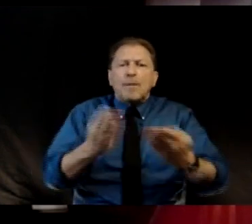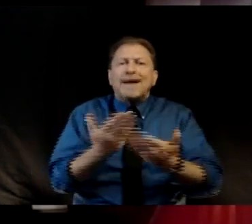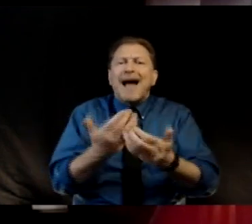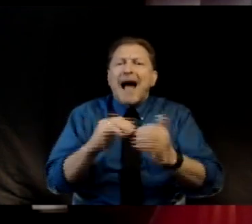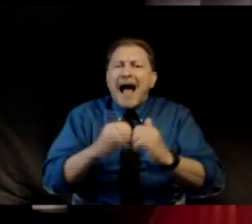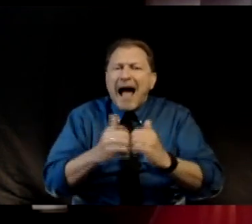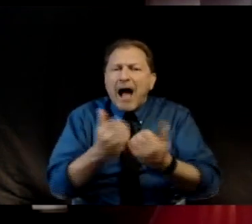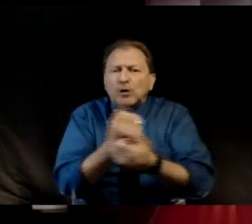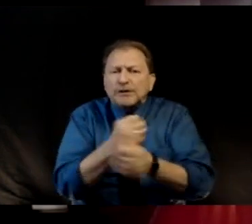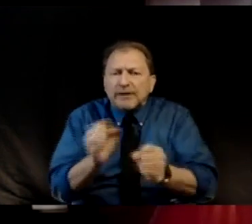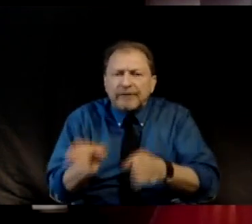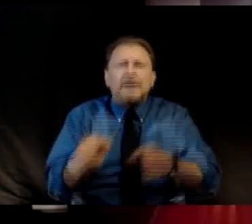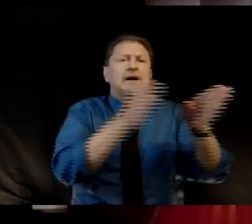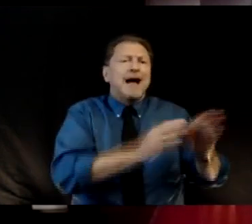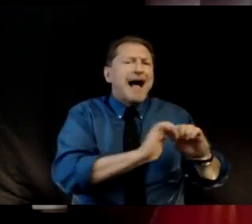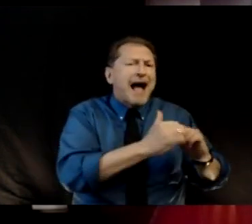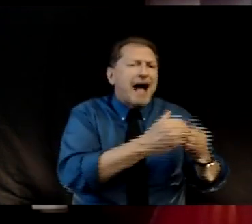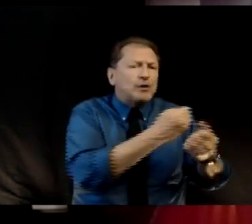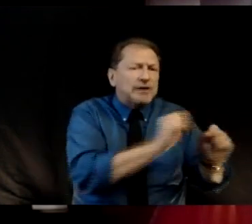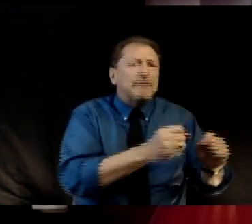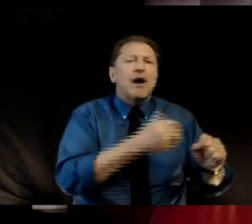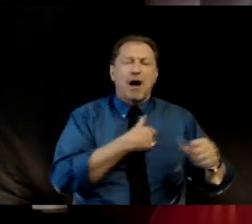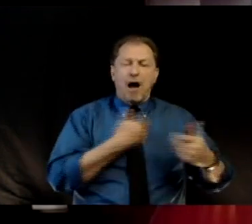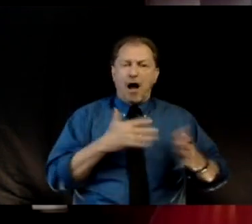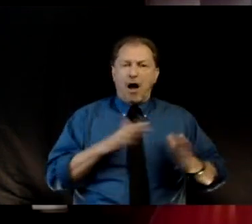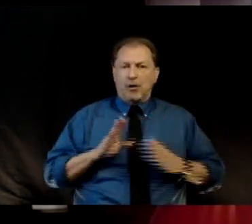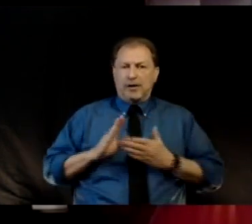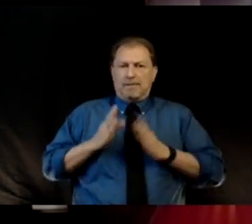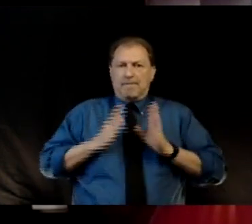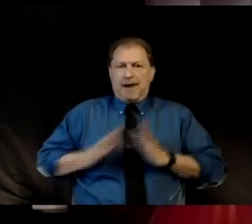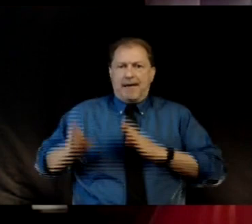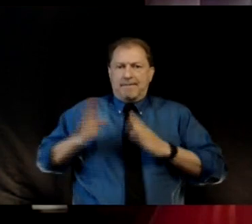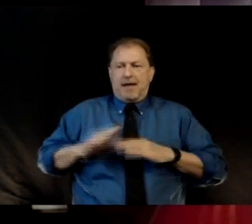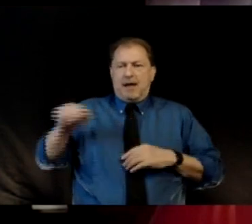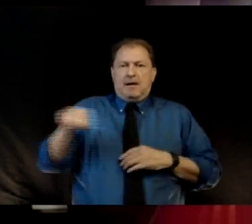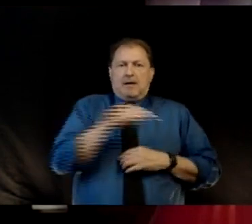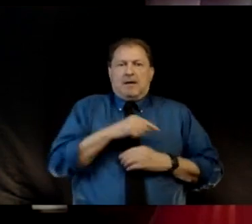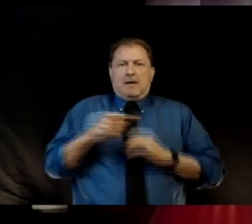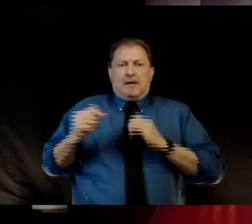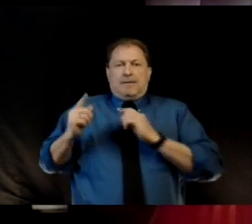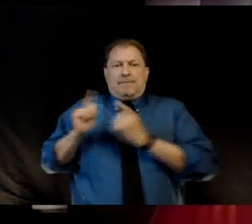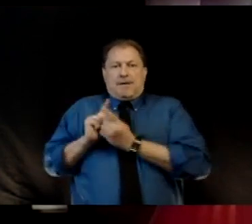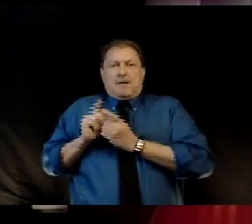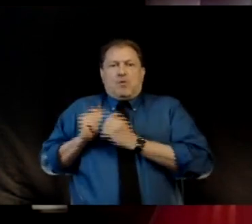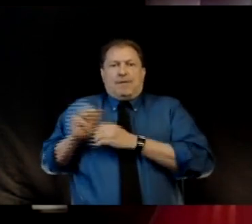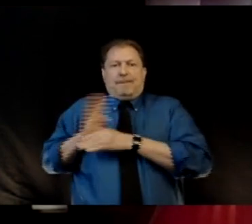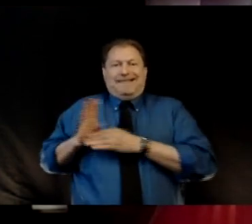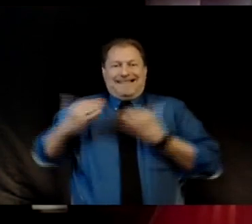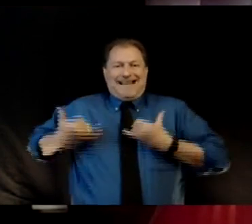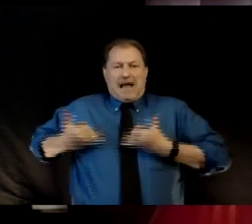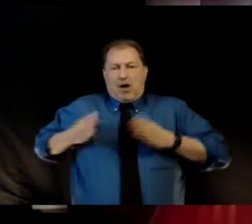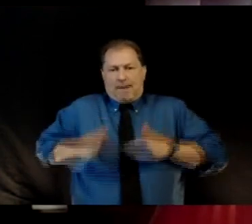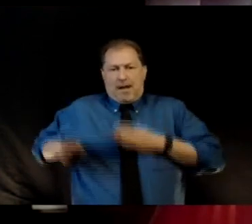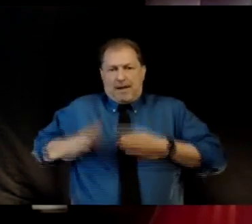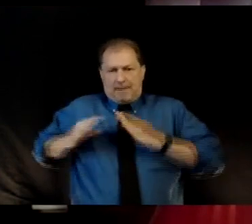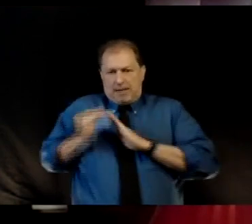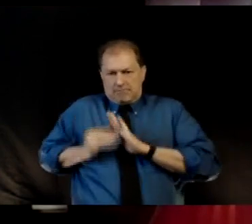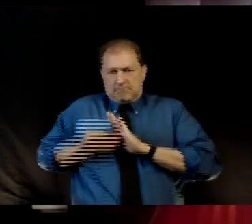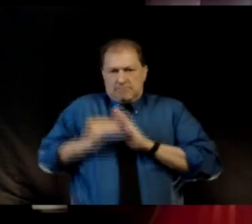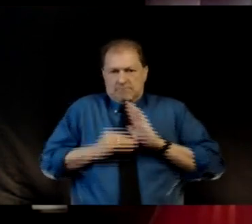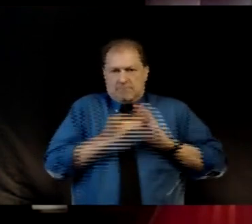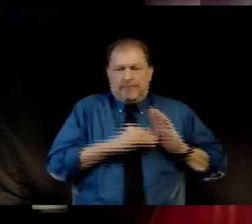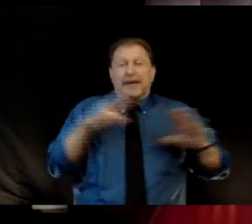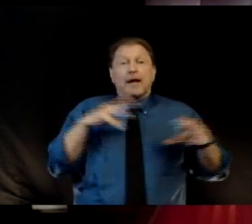been in development with business owners, employee representatives, and industry associations, including many women and